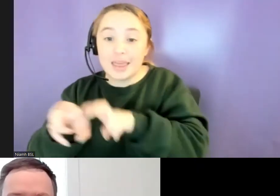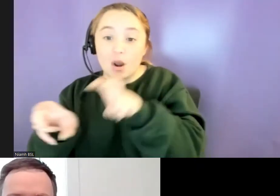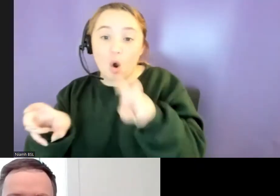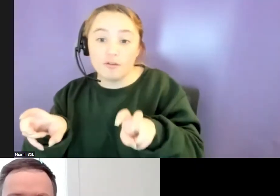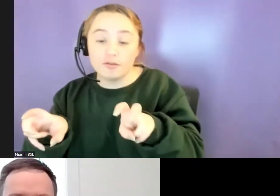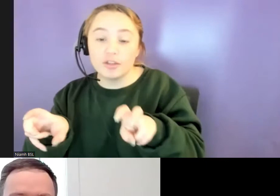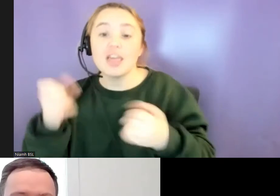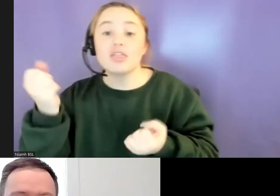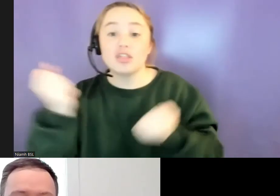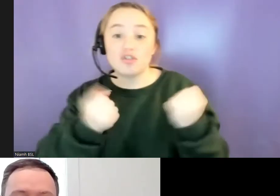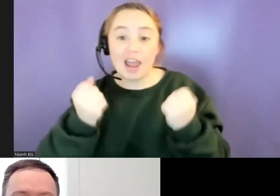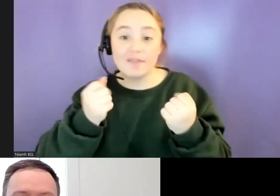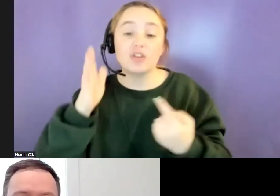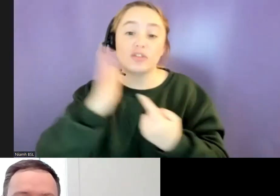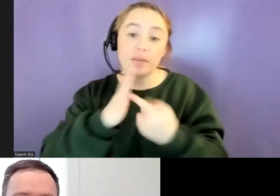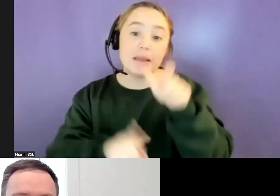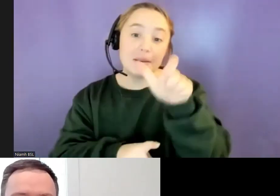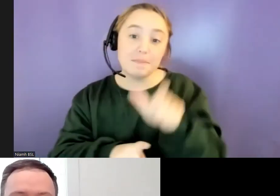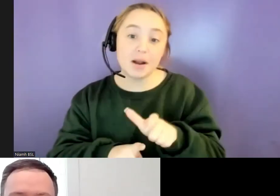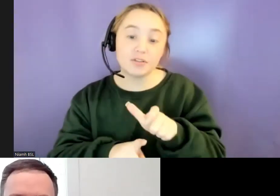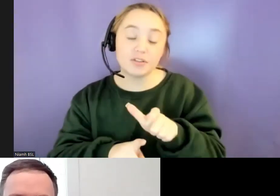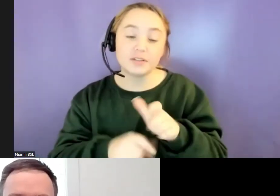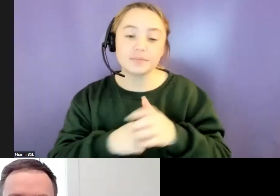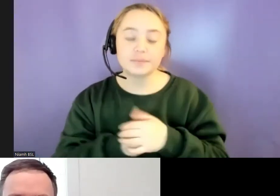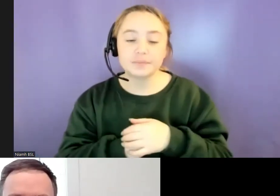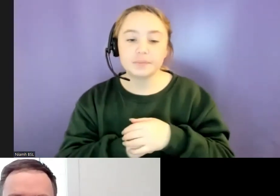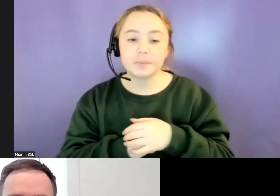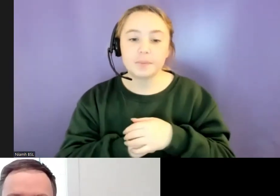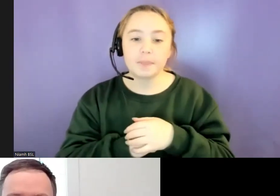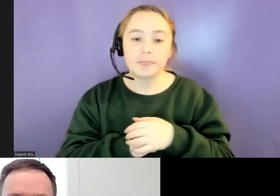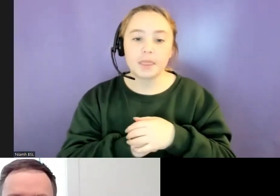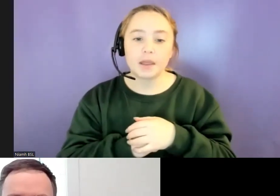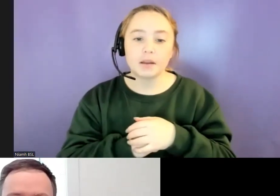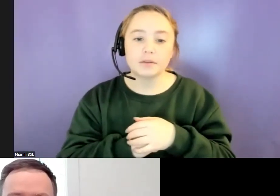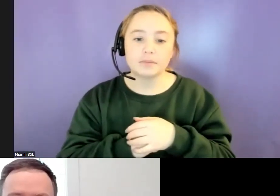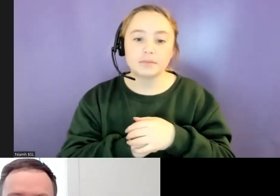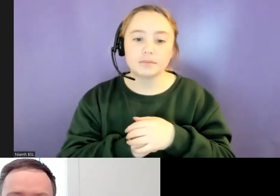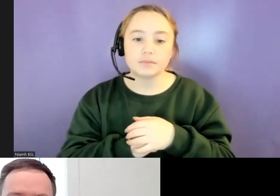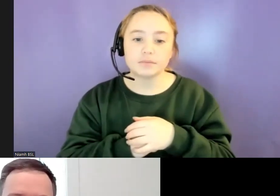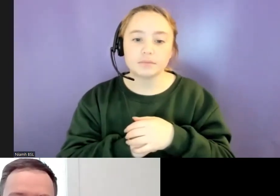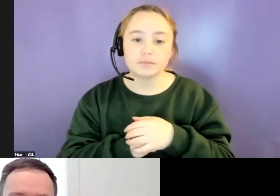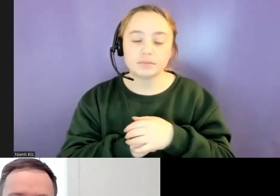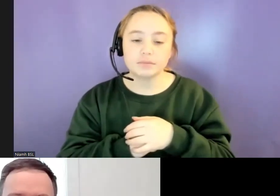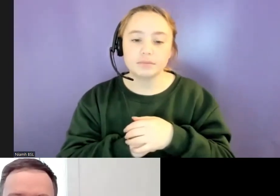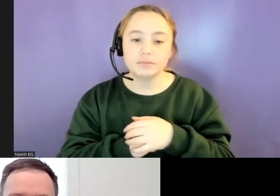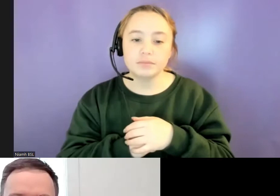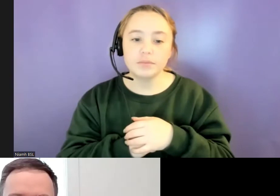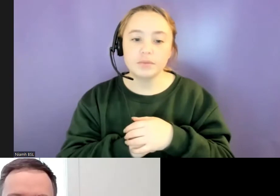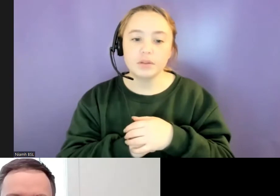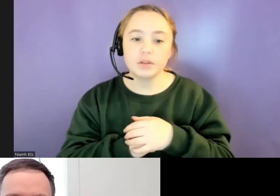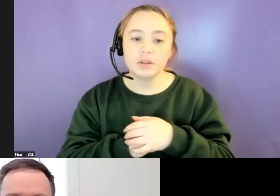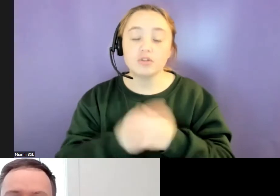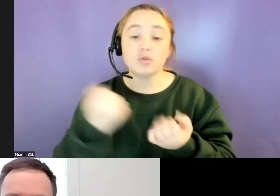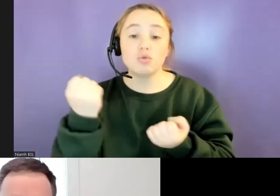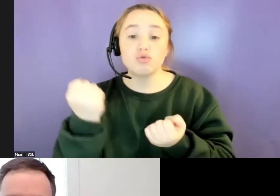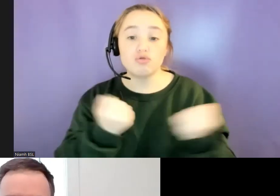linchpin to it all. So it's important that drivers are aware